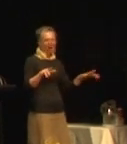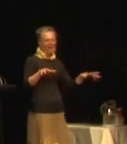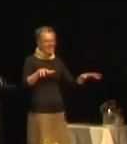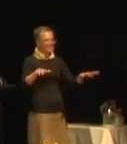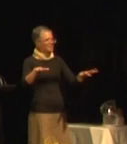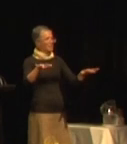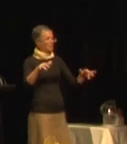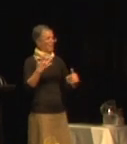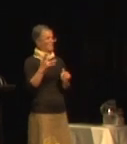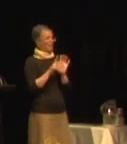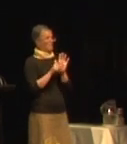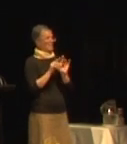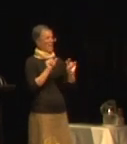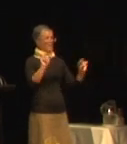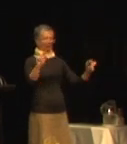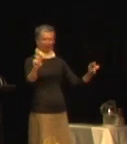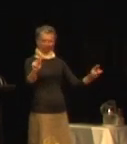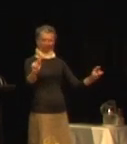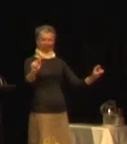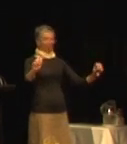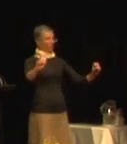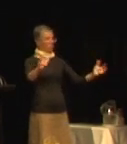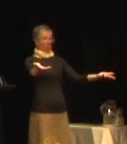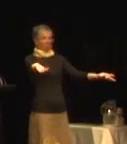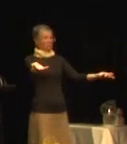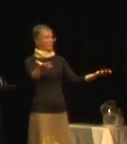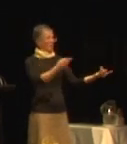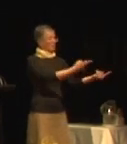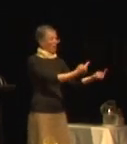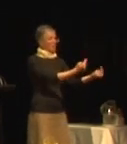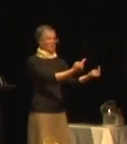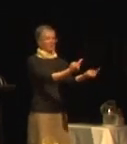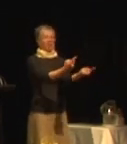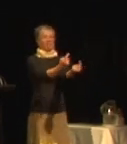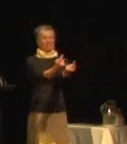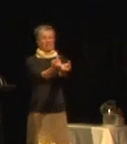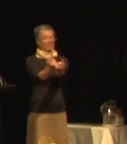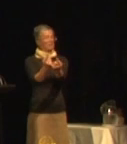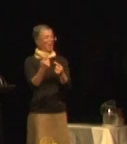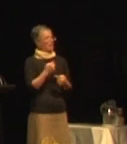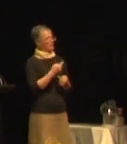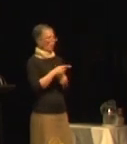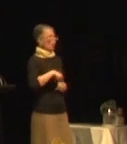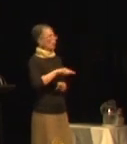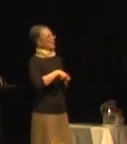it. And 5 minutes later, they all had their models, and they all tell a story about their models. Here's where we went to the beach, and here's the place where we got ice